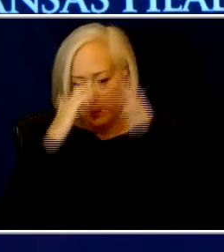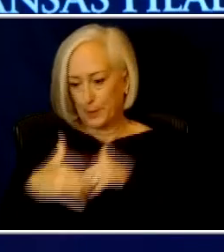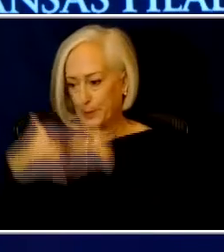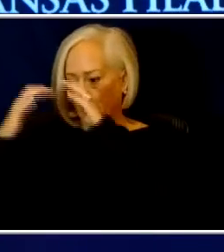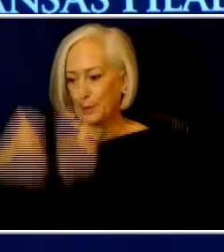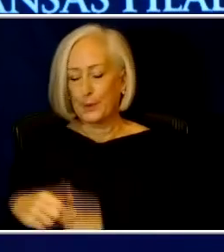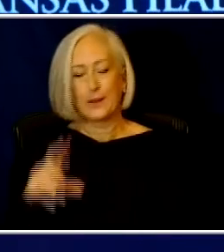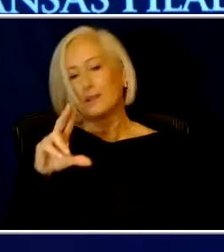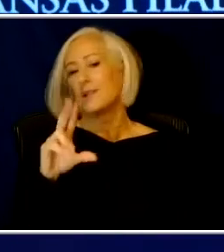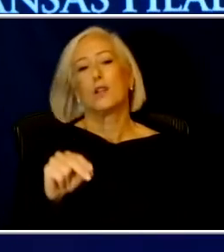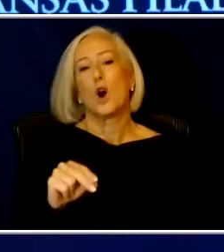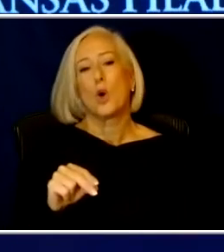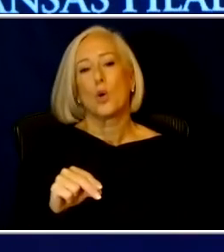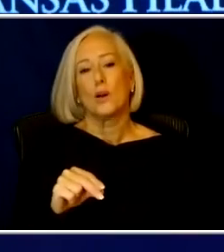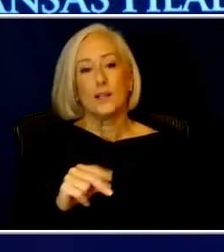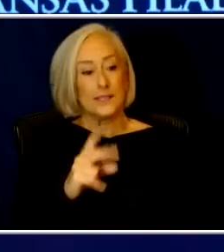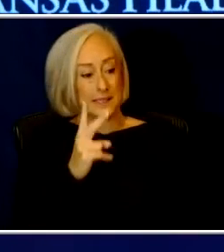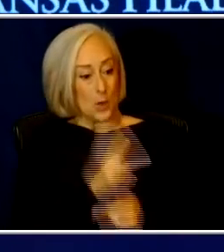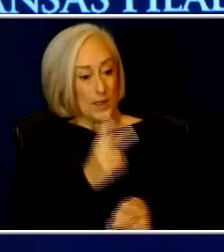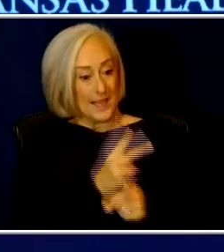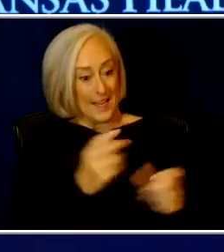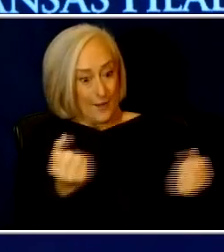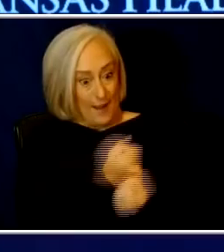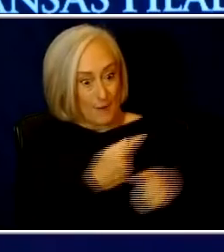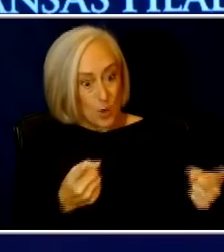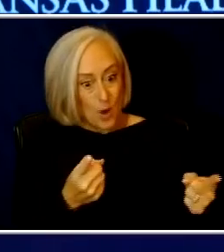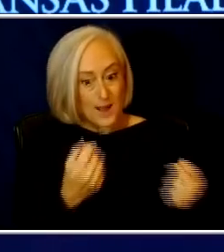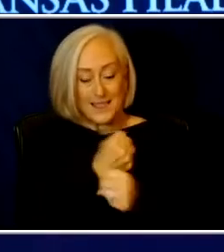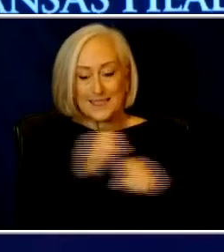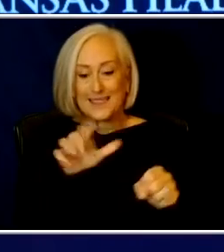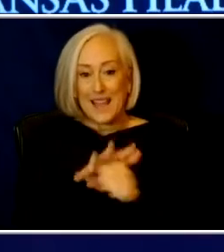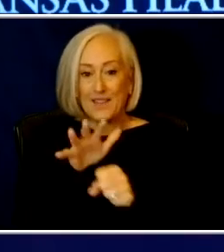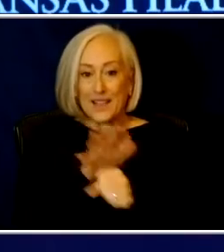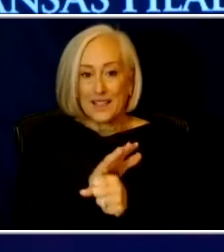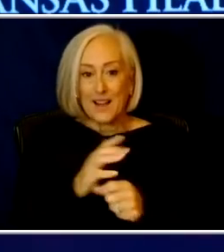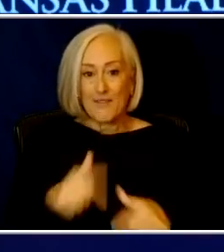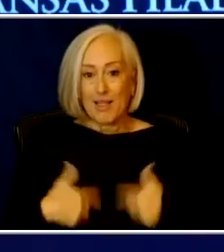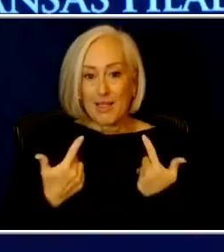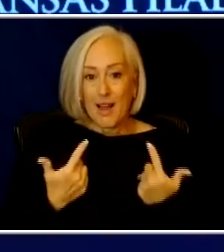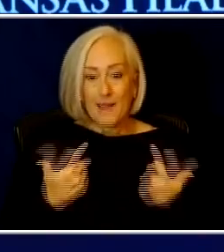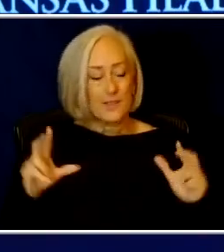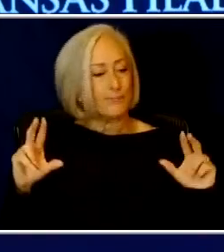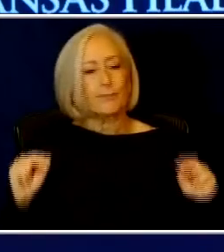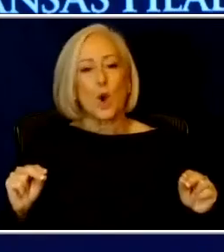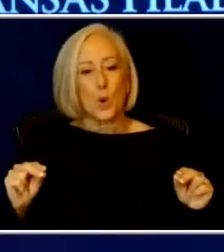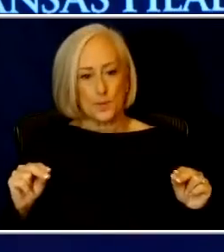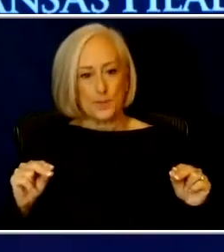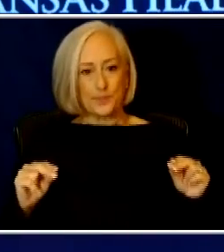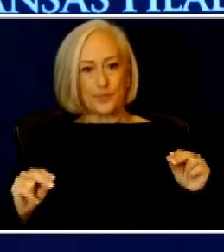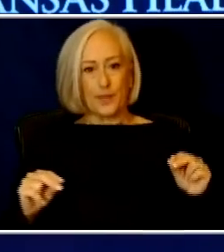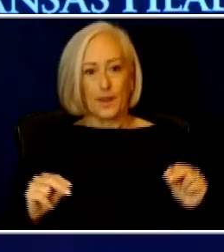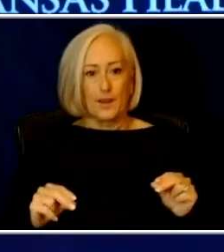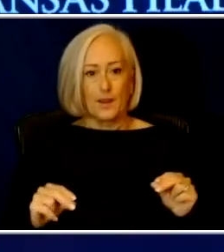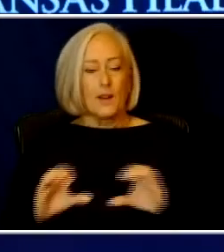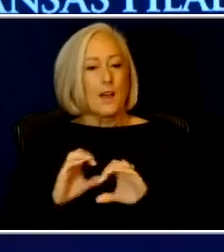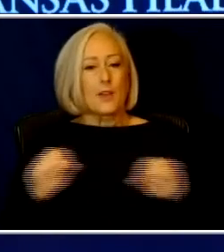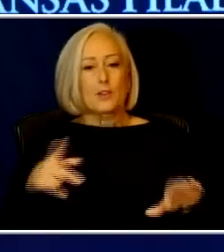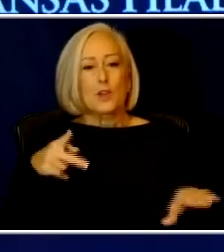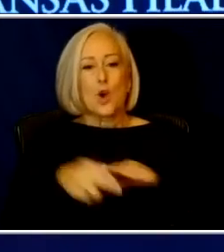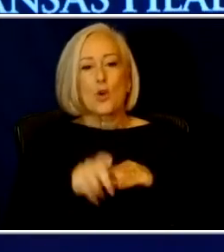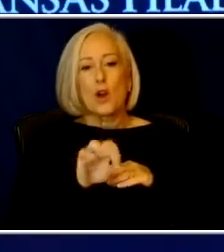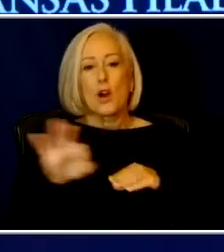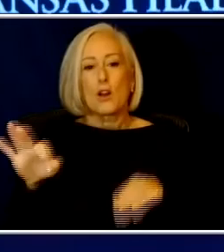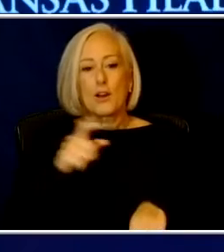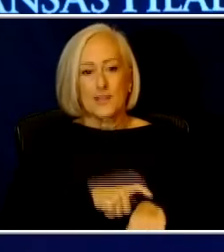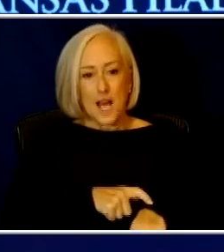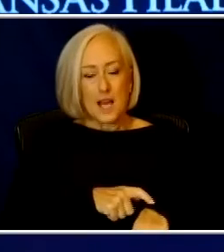should have? No, we didn't. And so again, it's all, there's no cutoff point here. It's just a sort of slow motion. Things